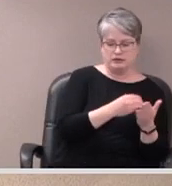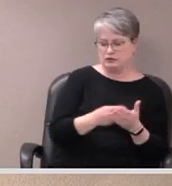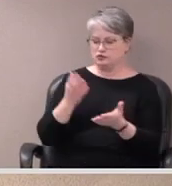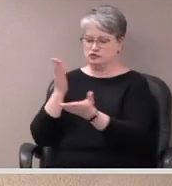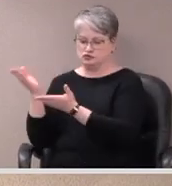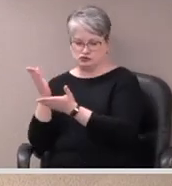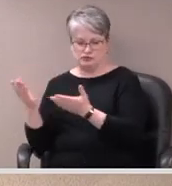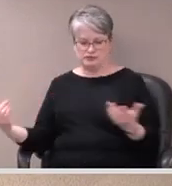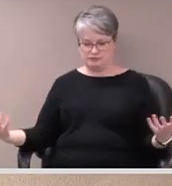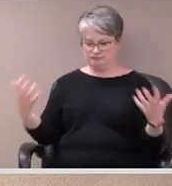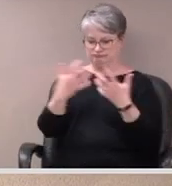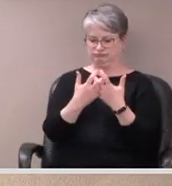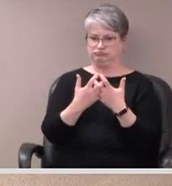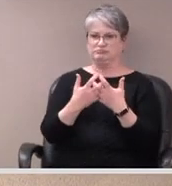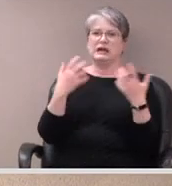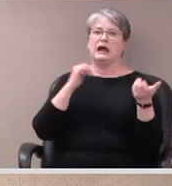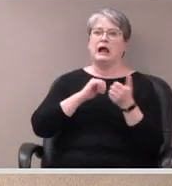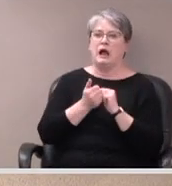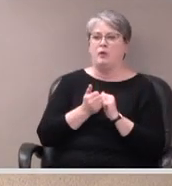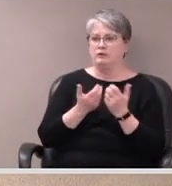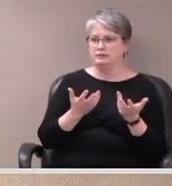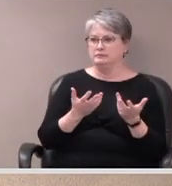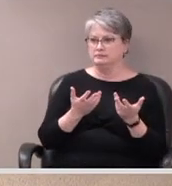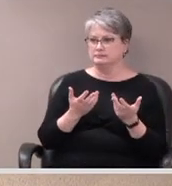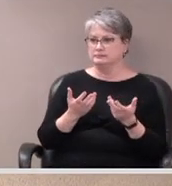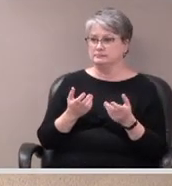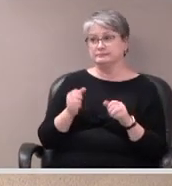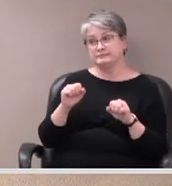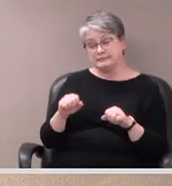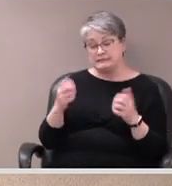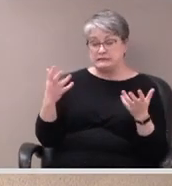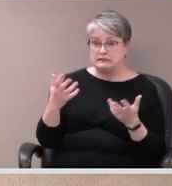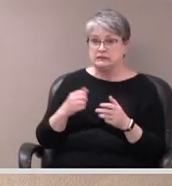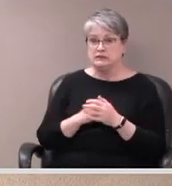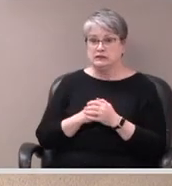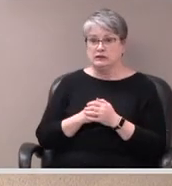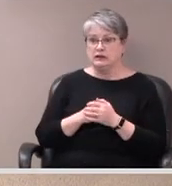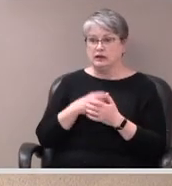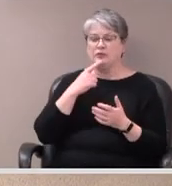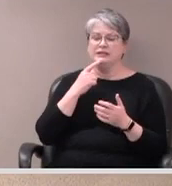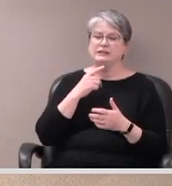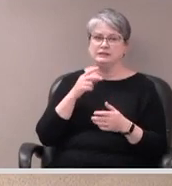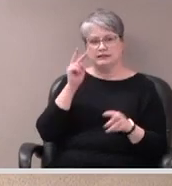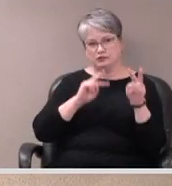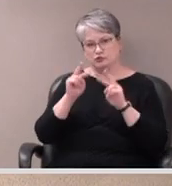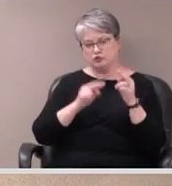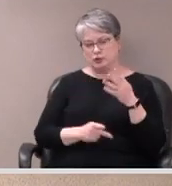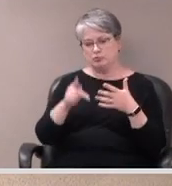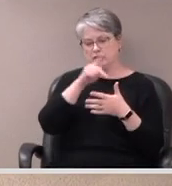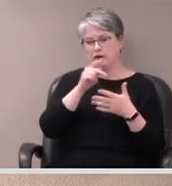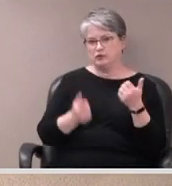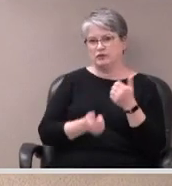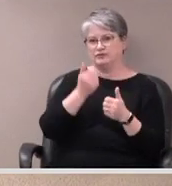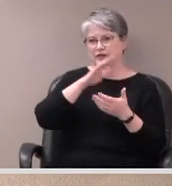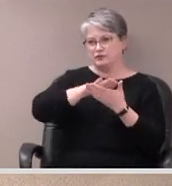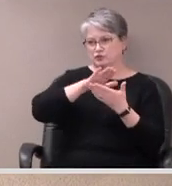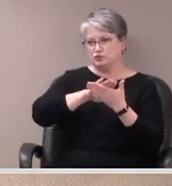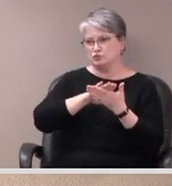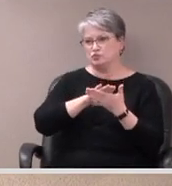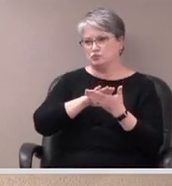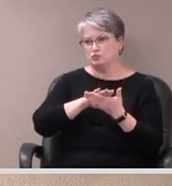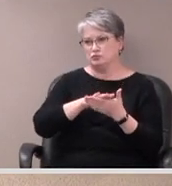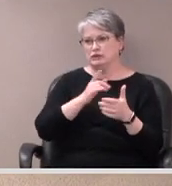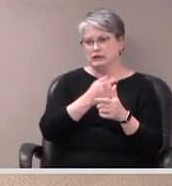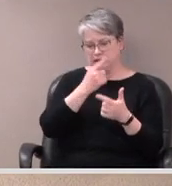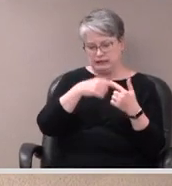you help me with that? Yeah, I mean, I think we're going to have to look at what the priorities are for each school and then